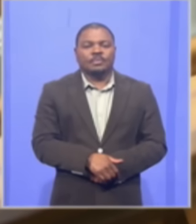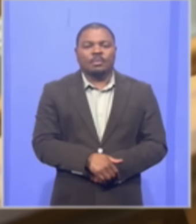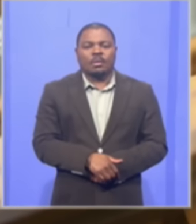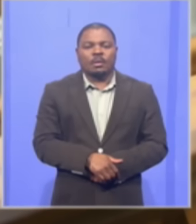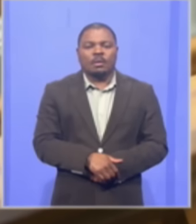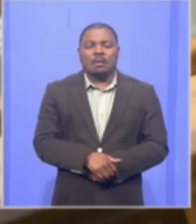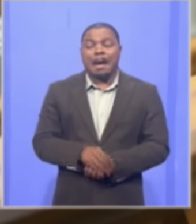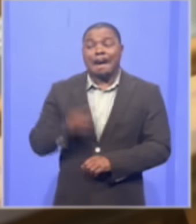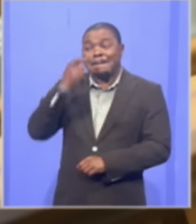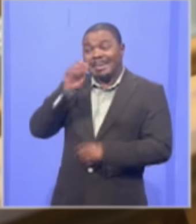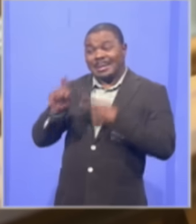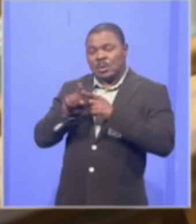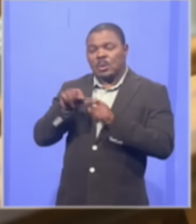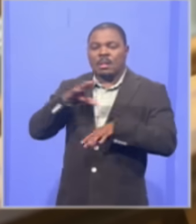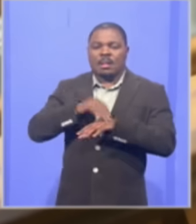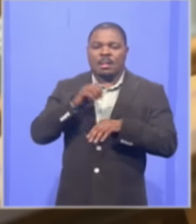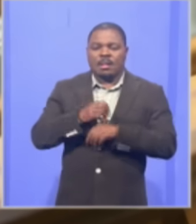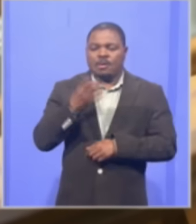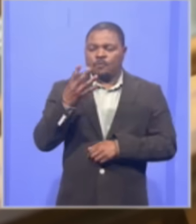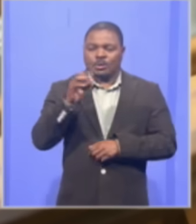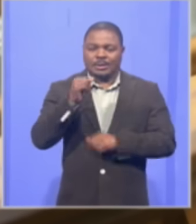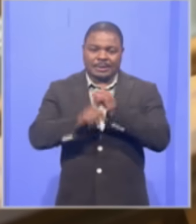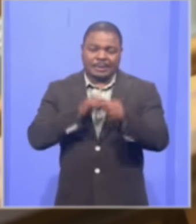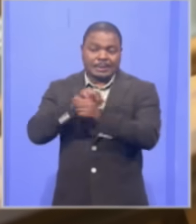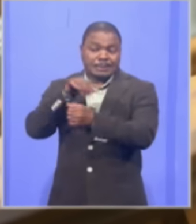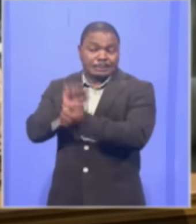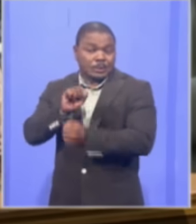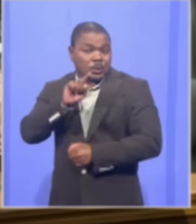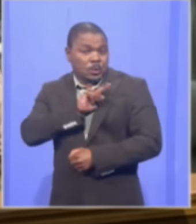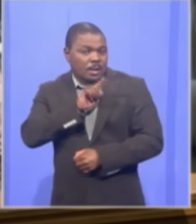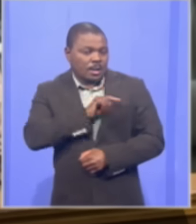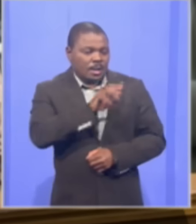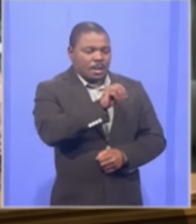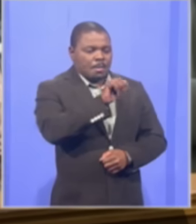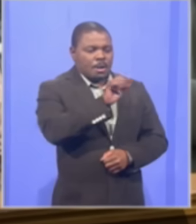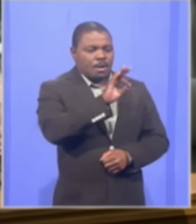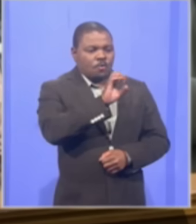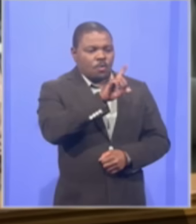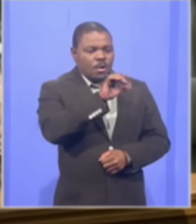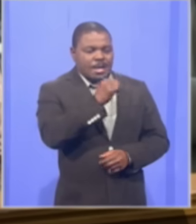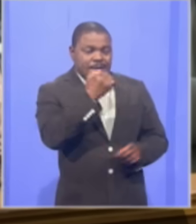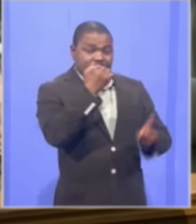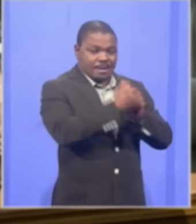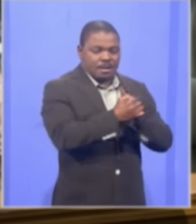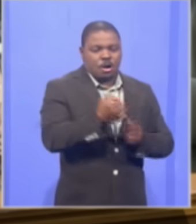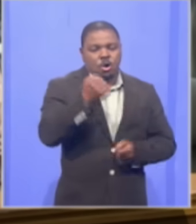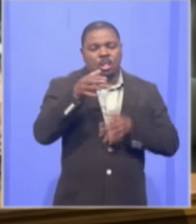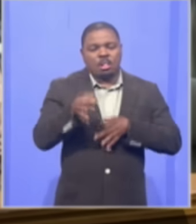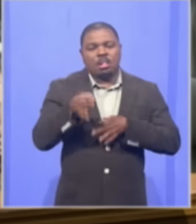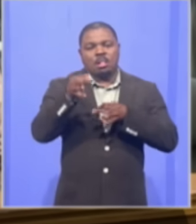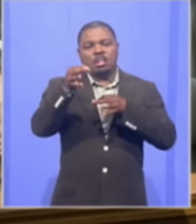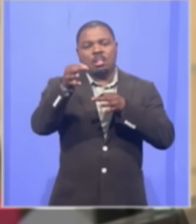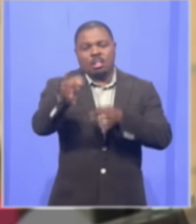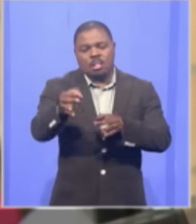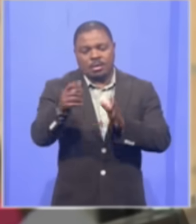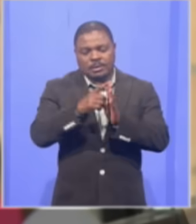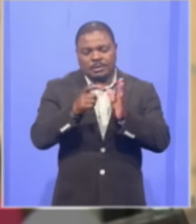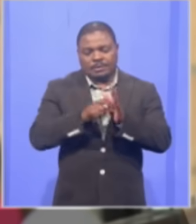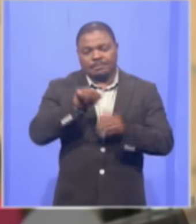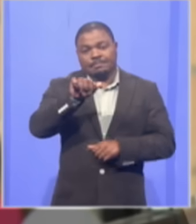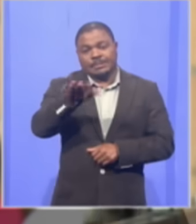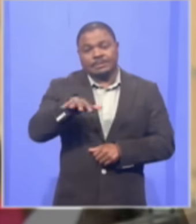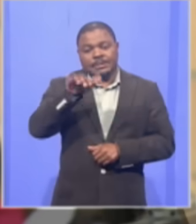Nyewe ya monna ya dilemo di 40 eo ya qoswang ka polao ya Mafole e tjhetjhiseditswe morao fihla ka la 15 o